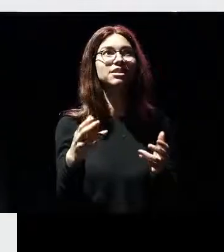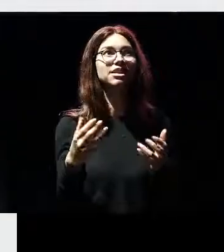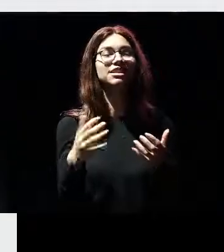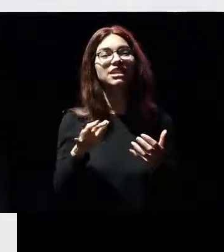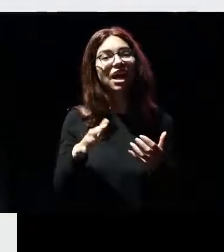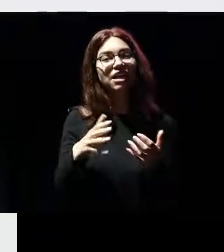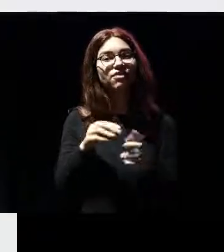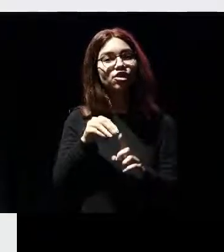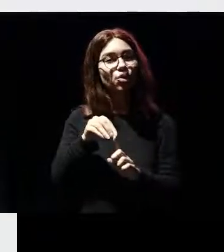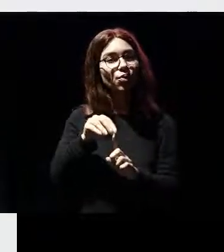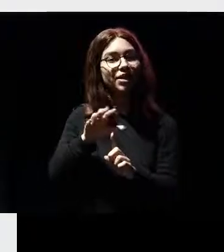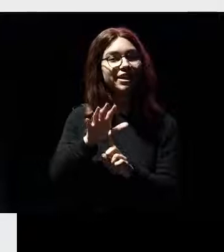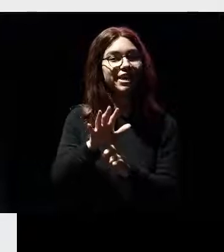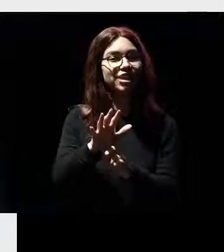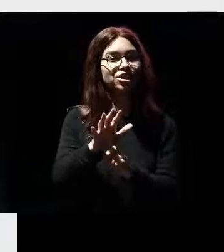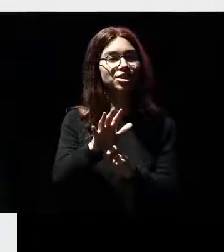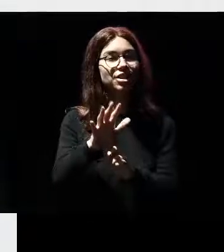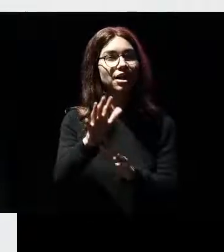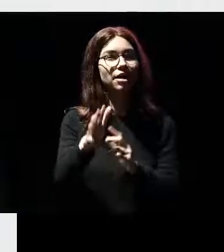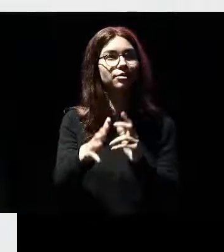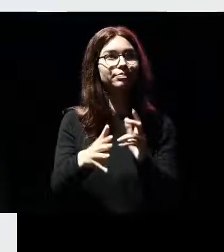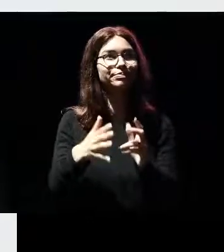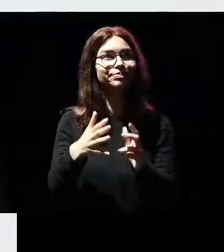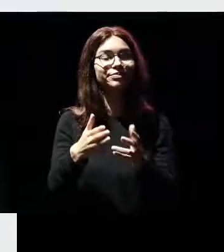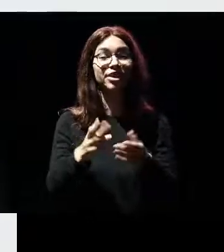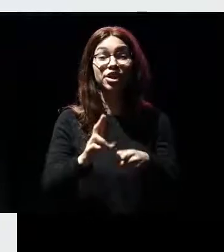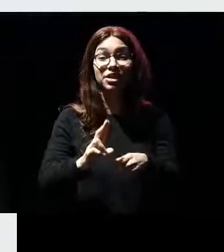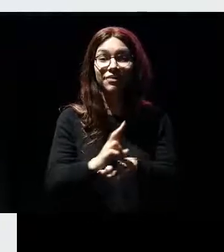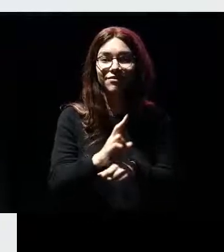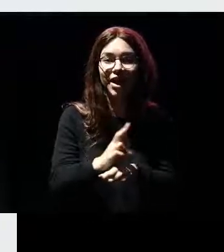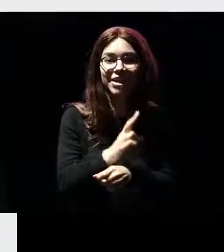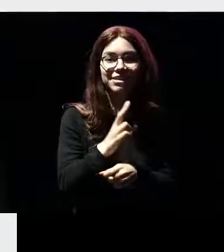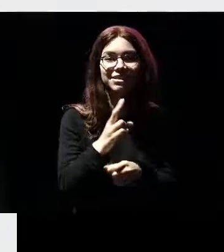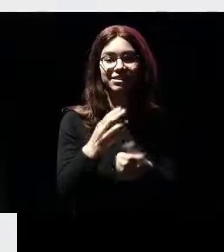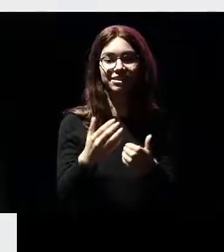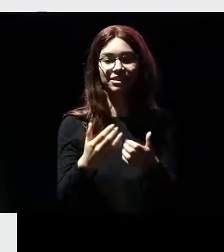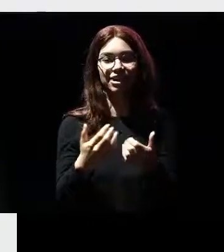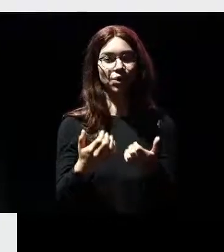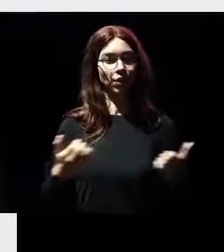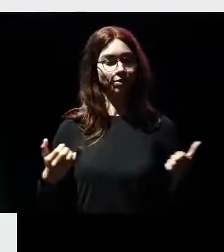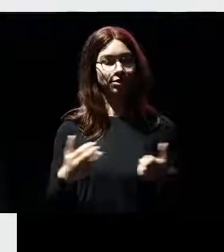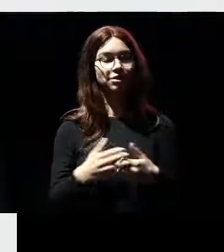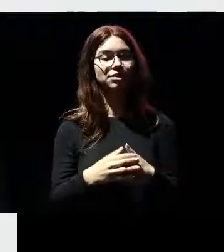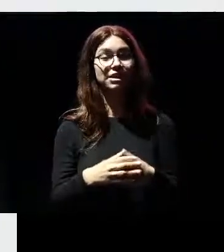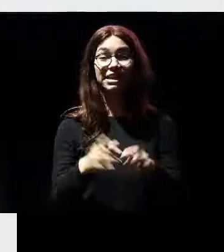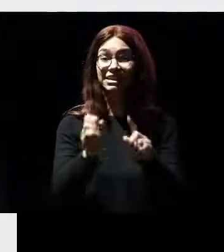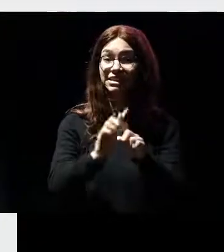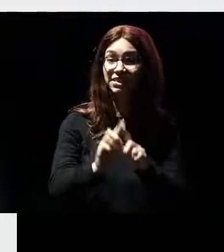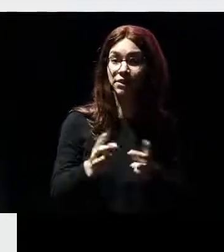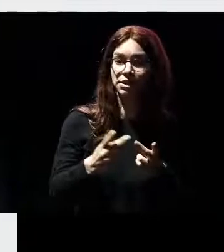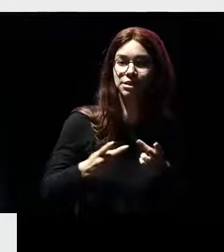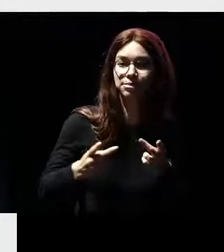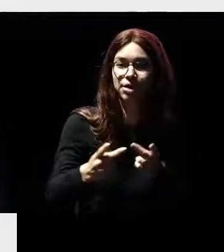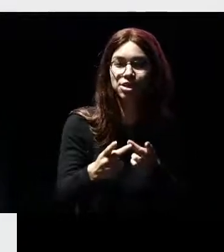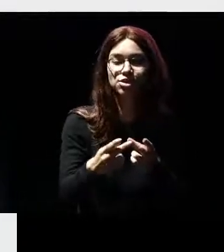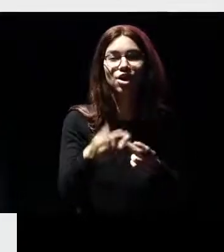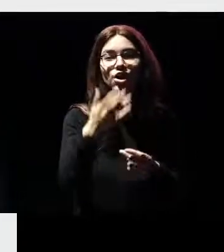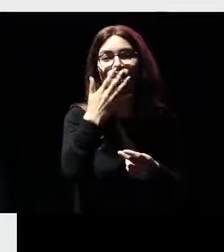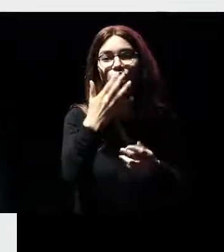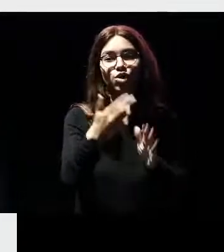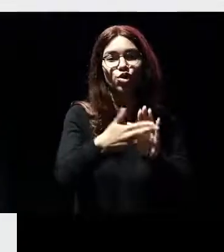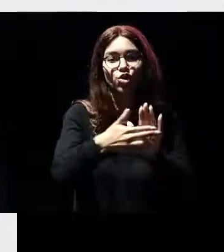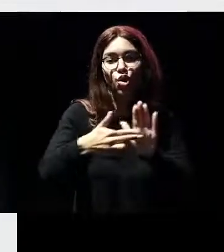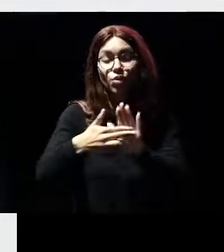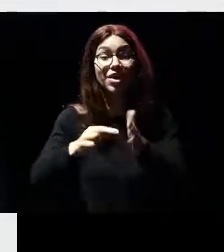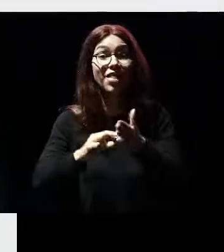orientation device as anything, that the different different spaces are color-coded. So as you